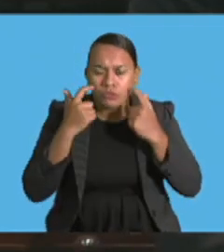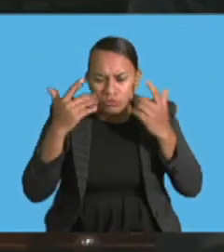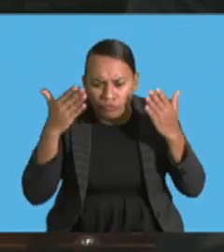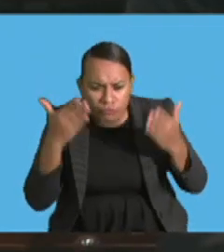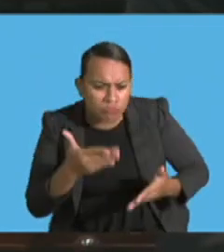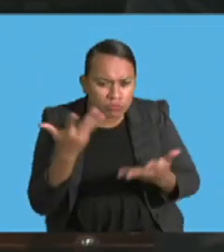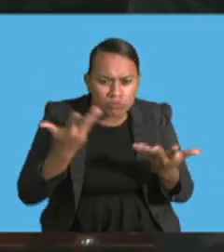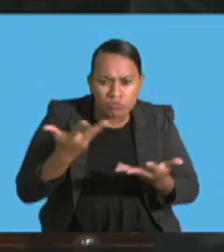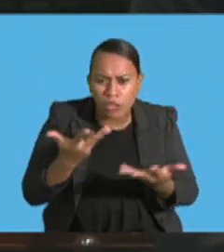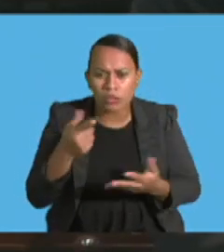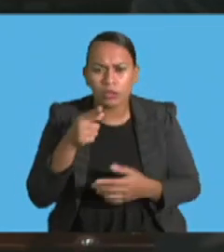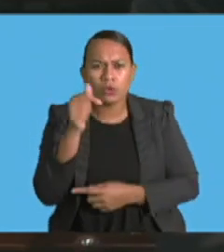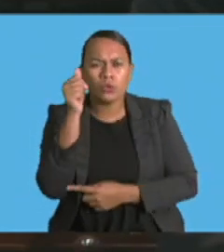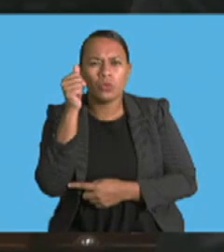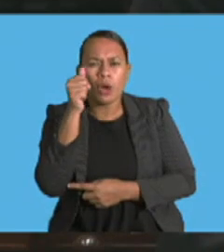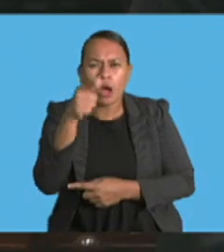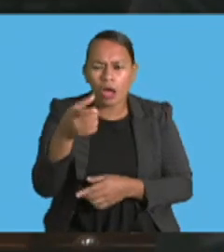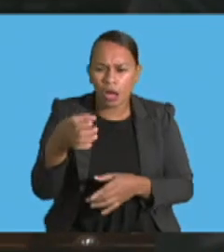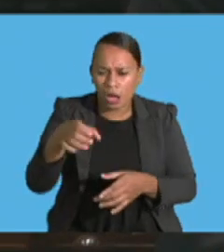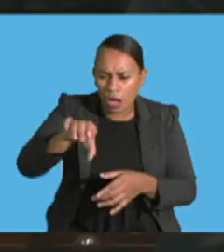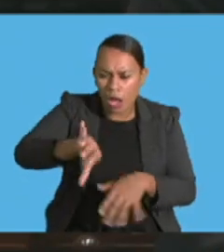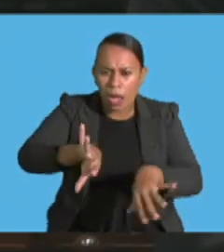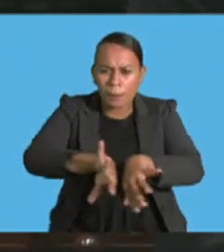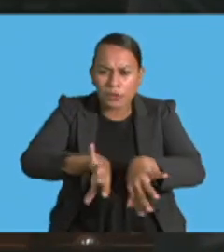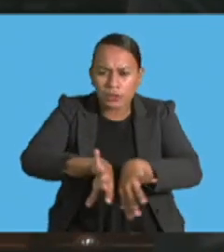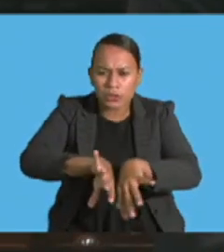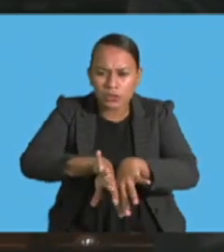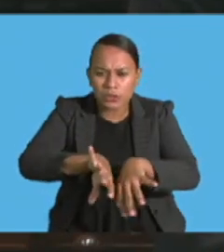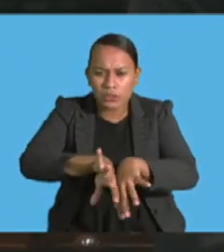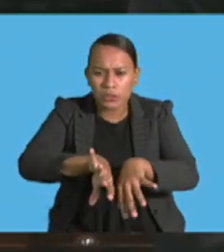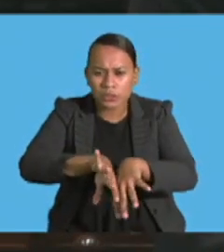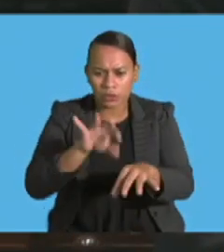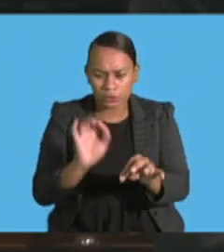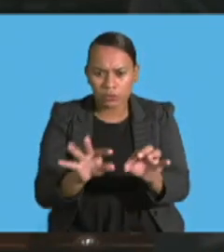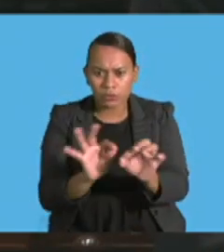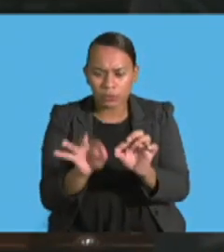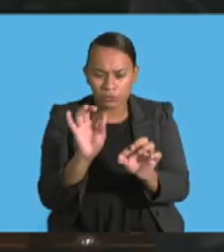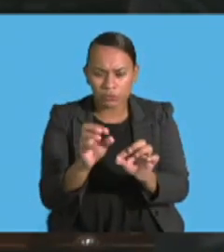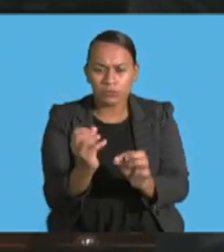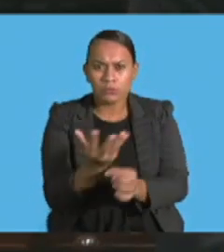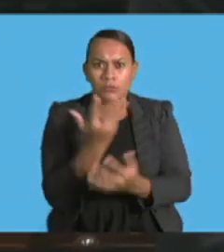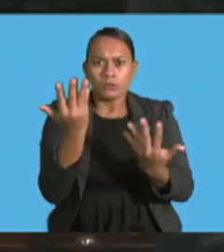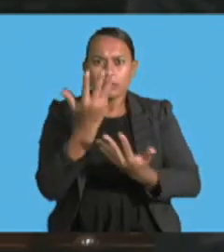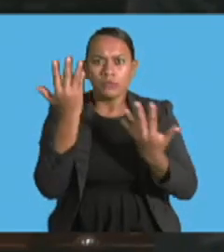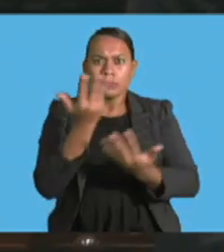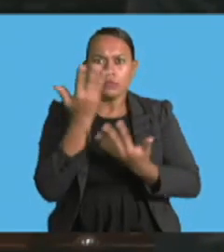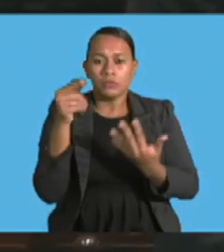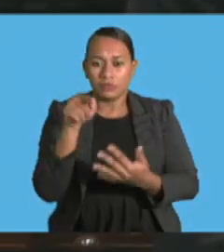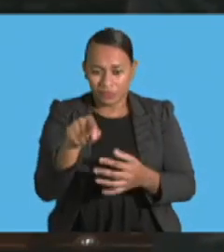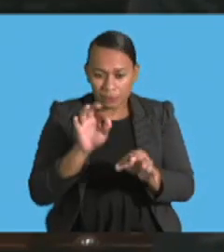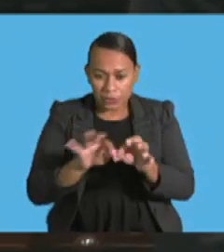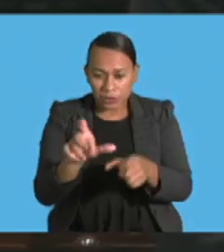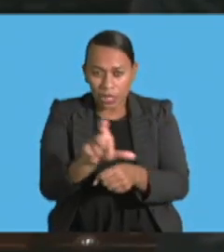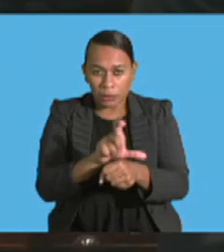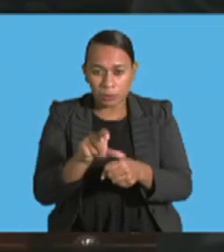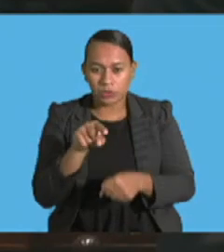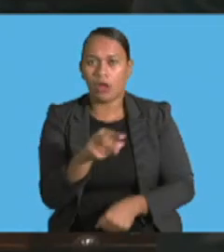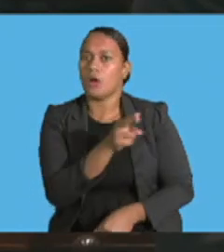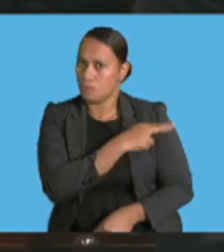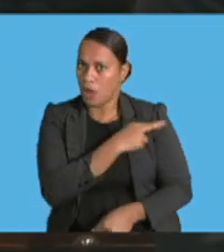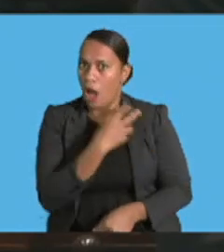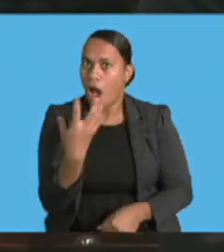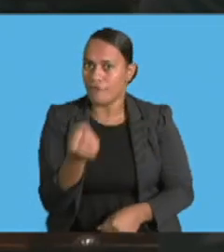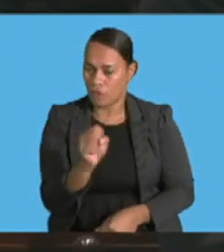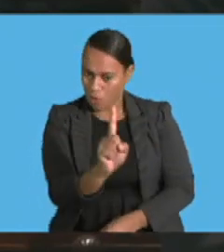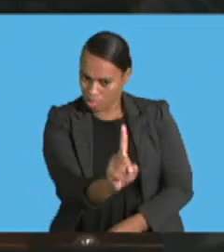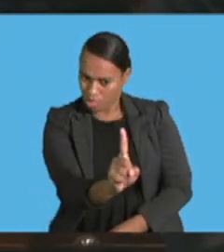and regulates the Ozone Depleting Substances Act 1998 and its regulations 2010. Mr. Speaker say,